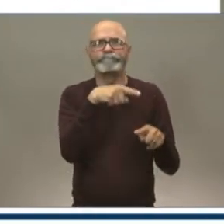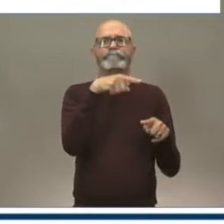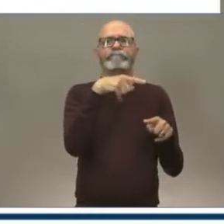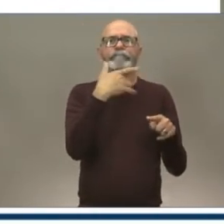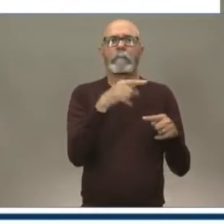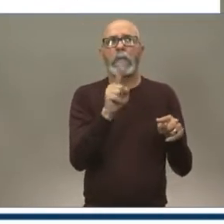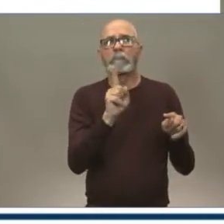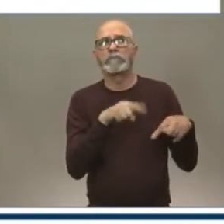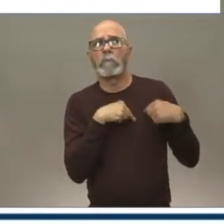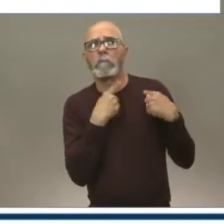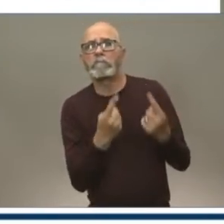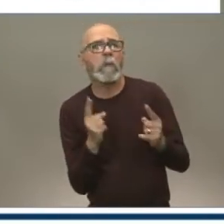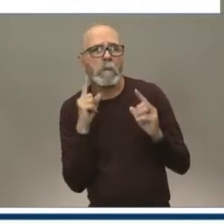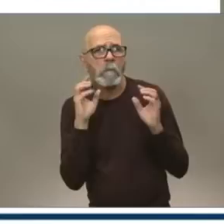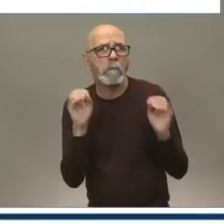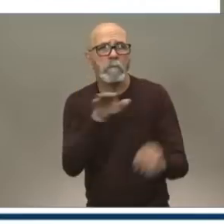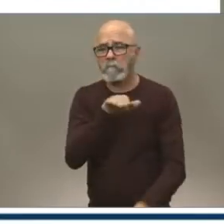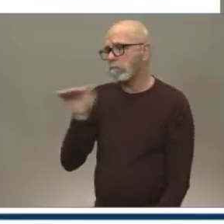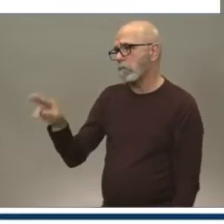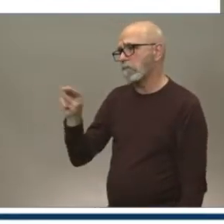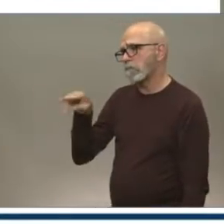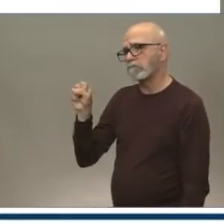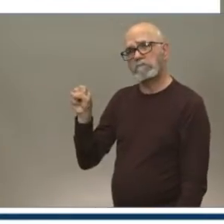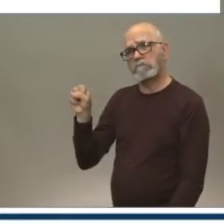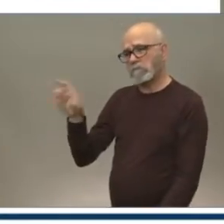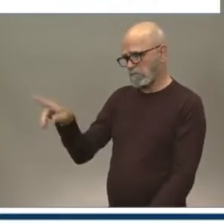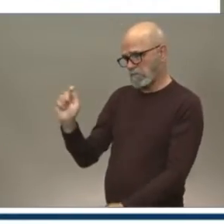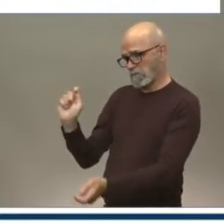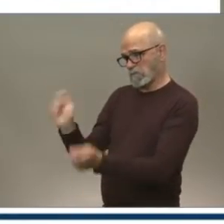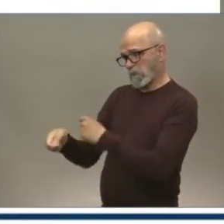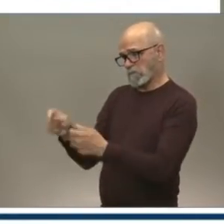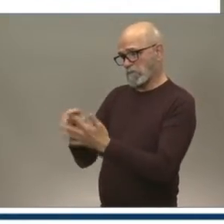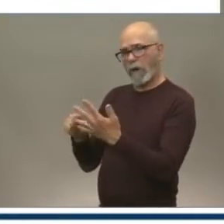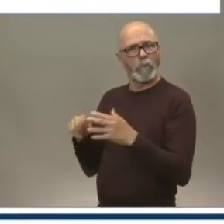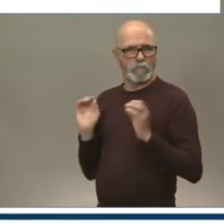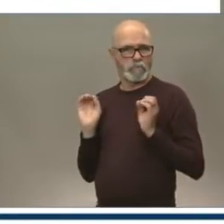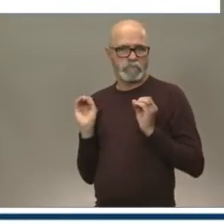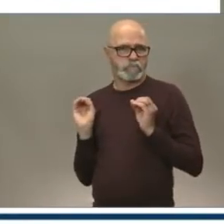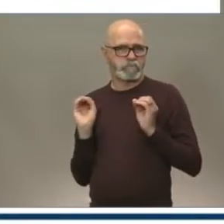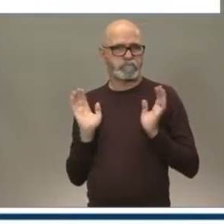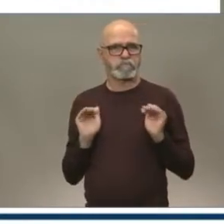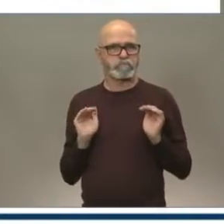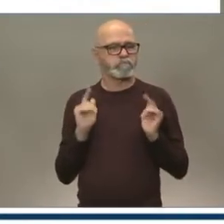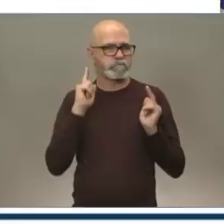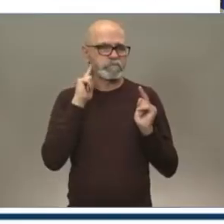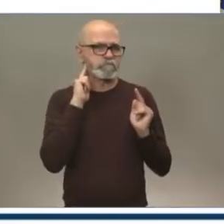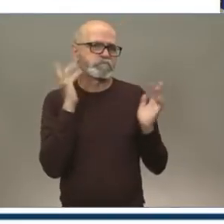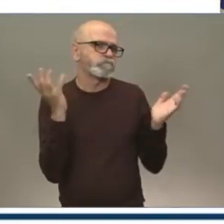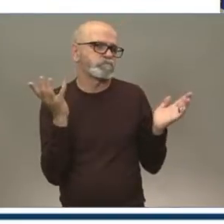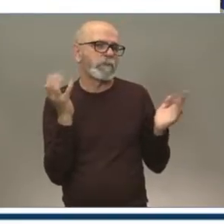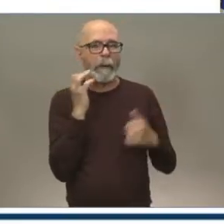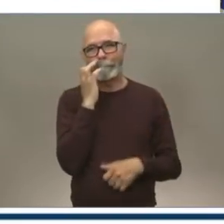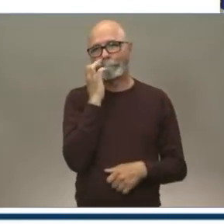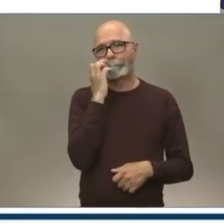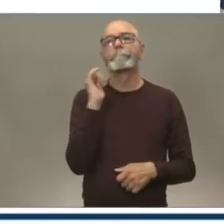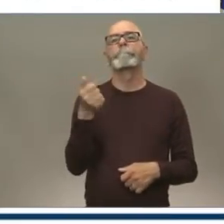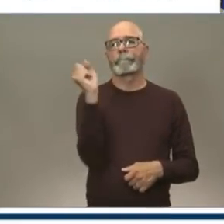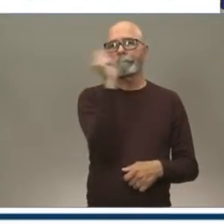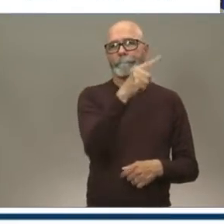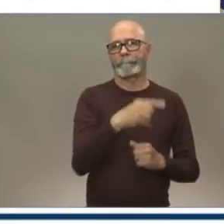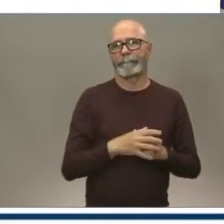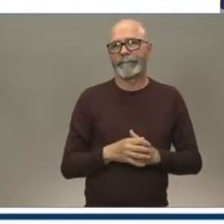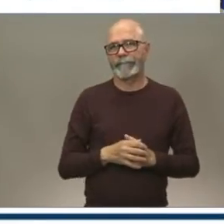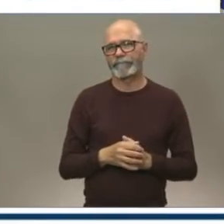come to Nova Scotia through that formal agreement at this time. Go ahead, Alicia, with your follow-up. And I know that you did say that